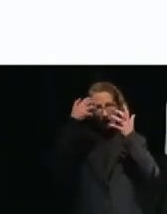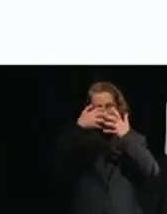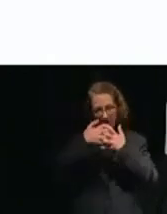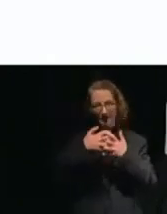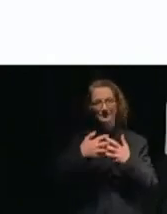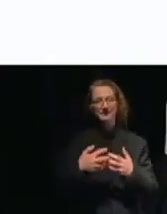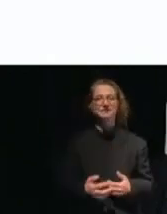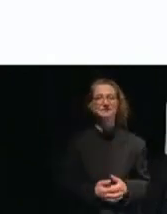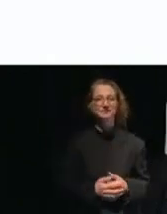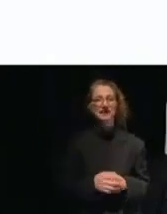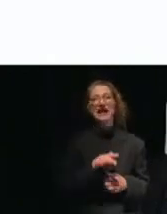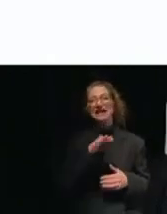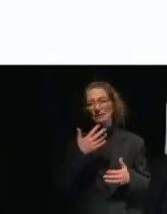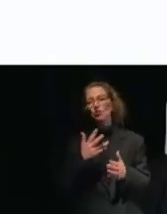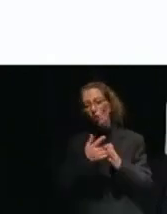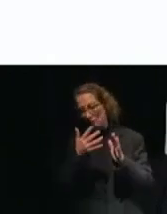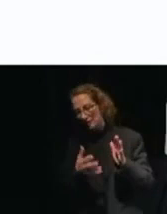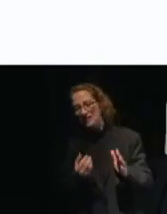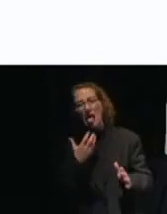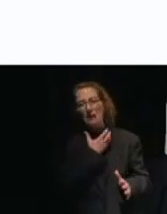bit,